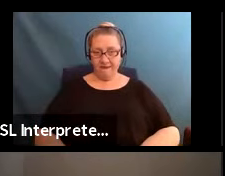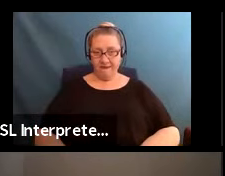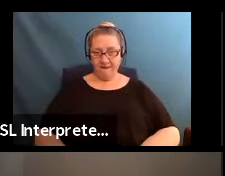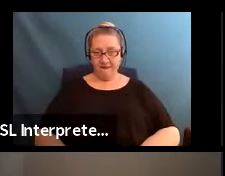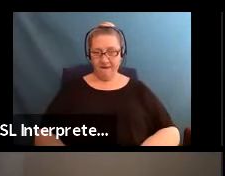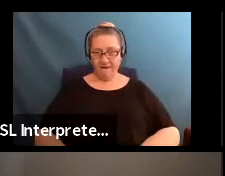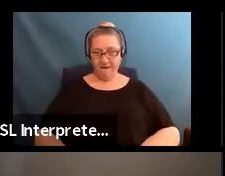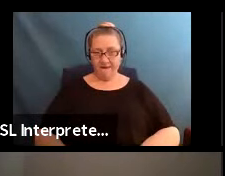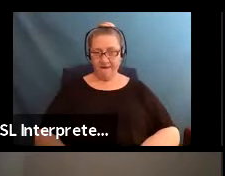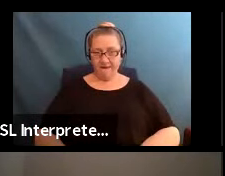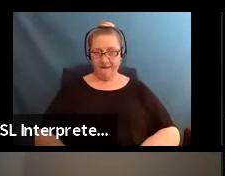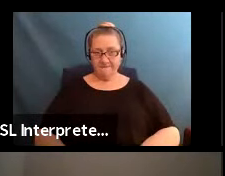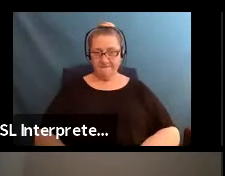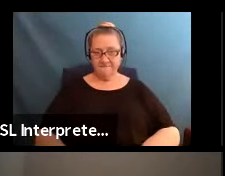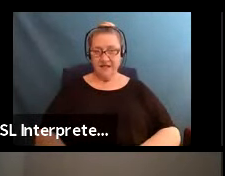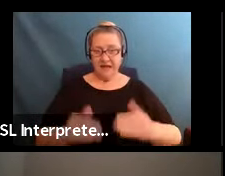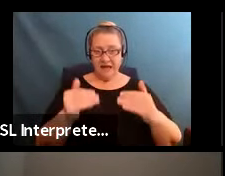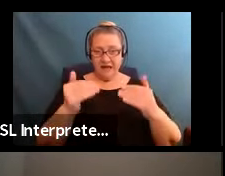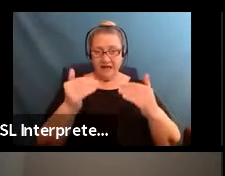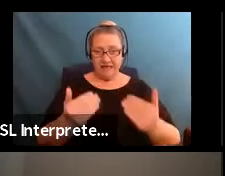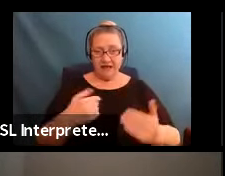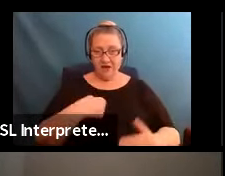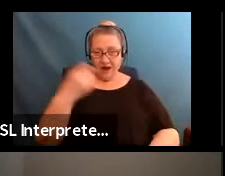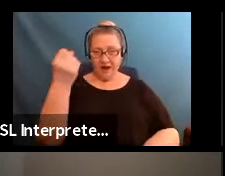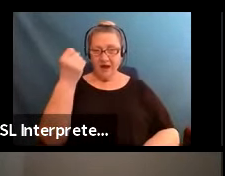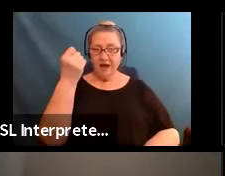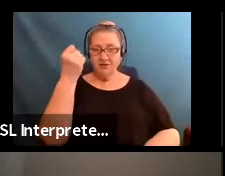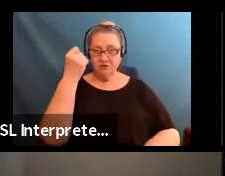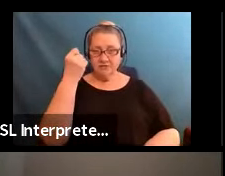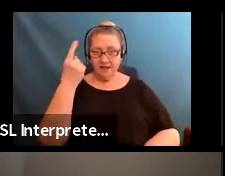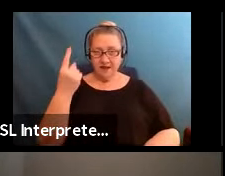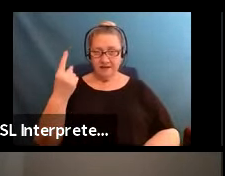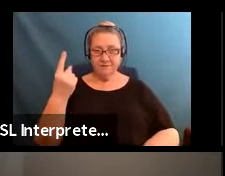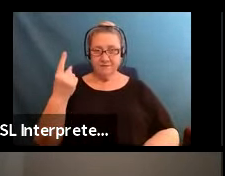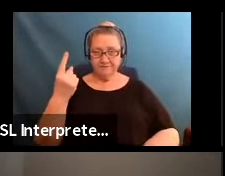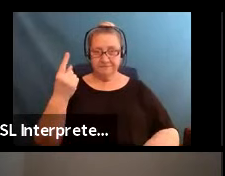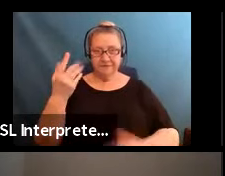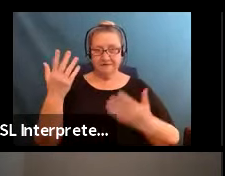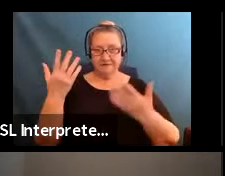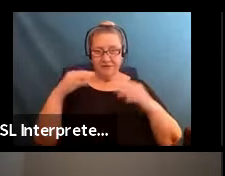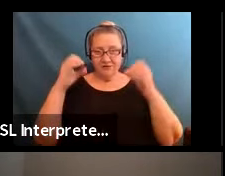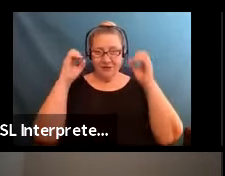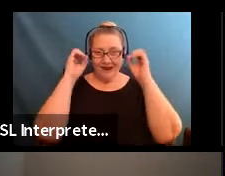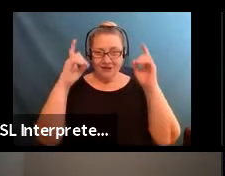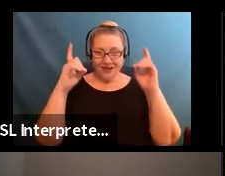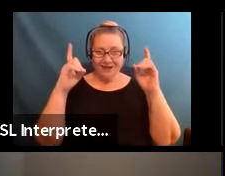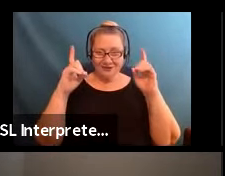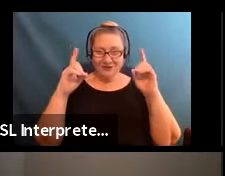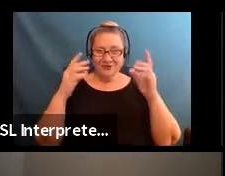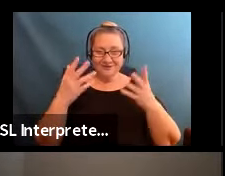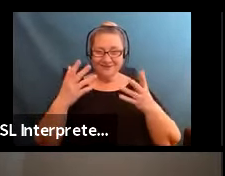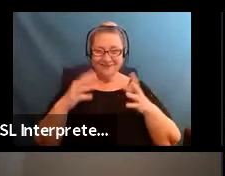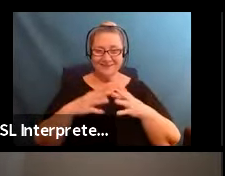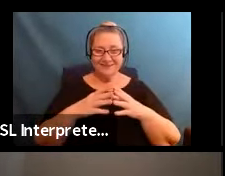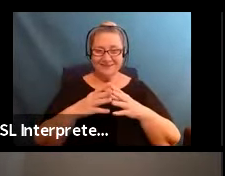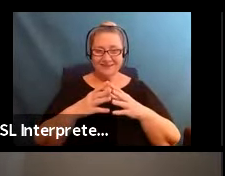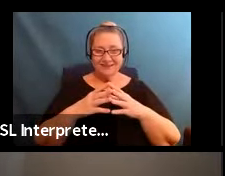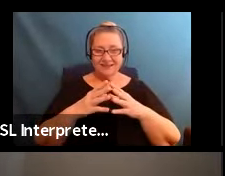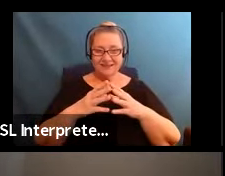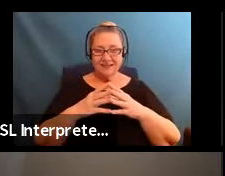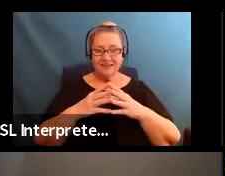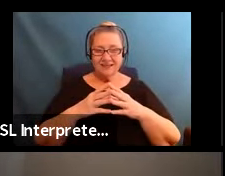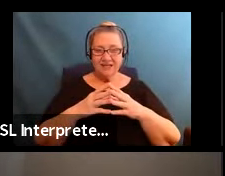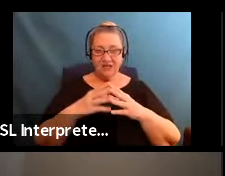now understand it's been a little bit of an education that, that while